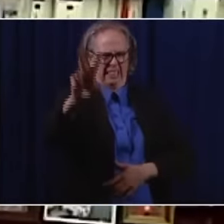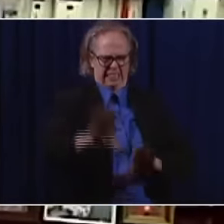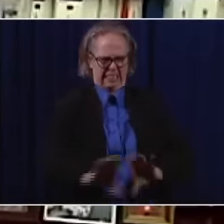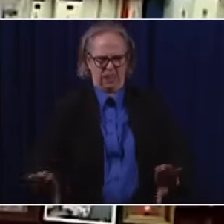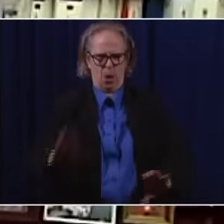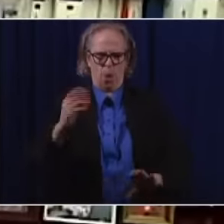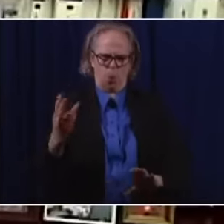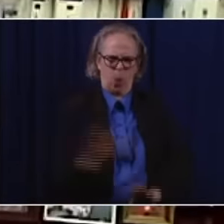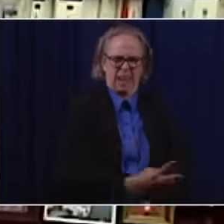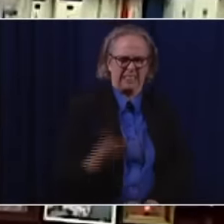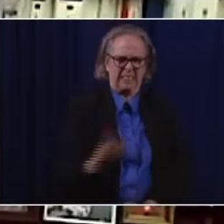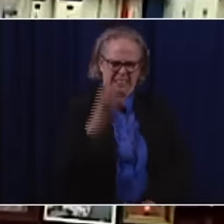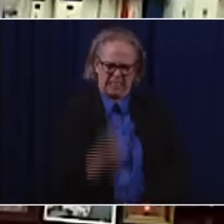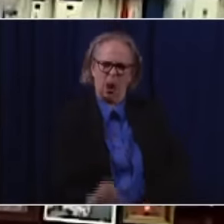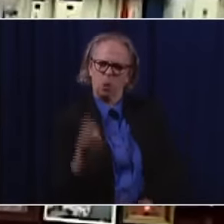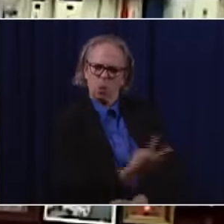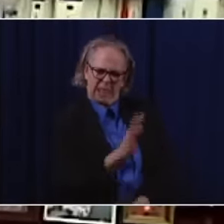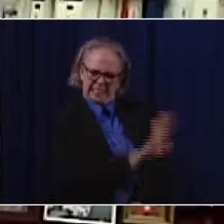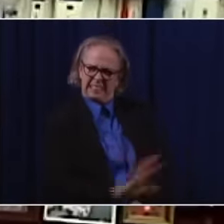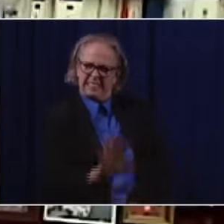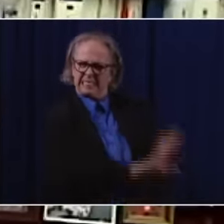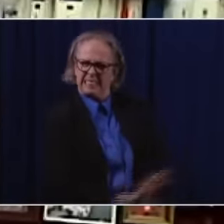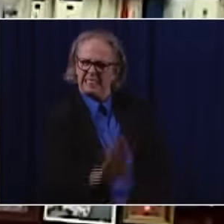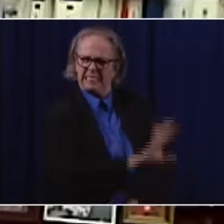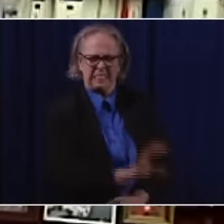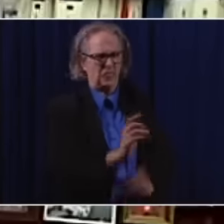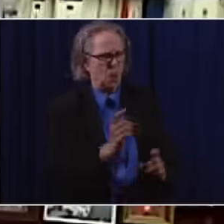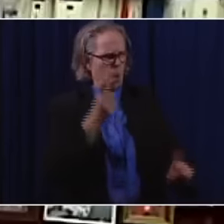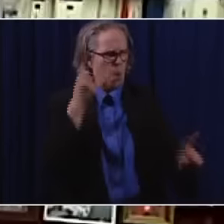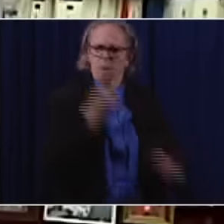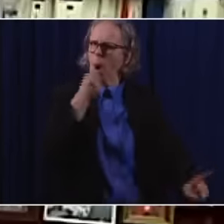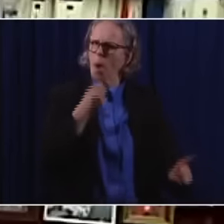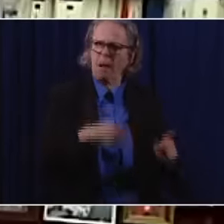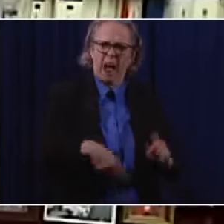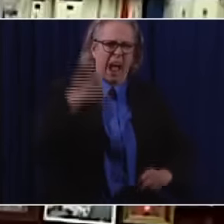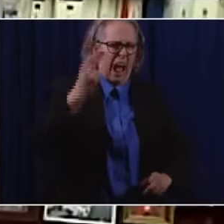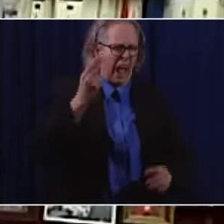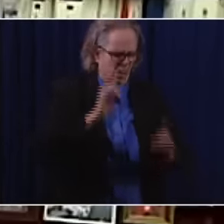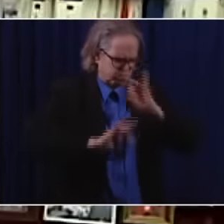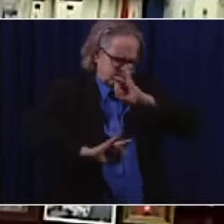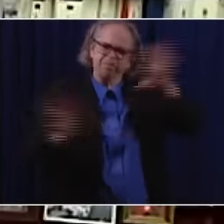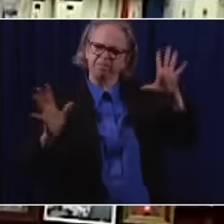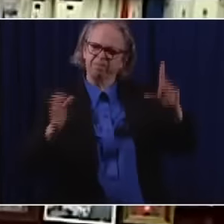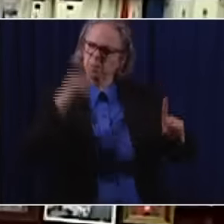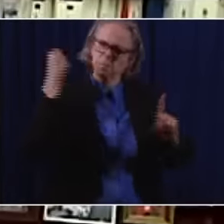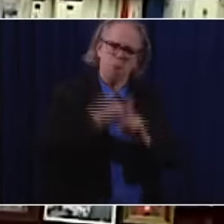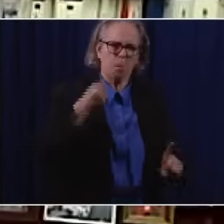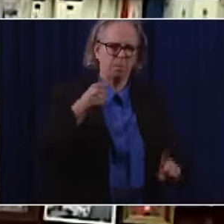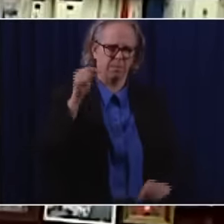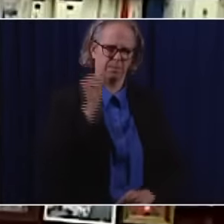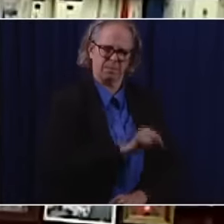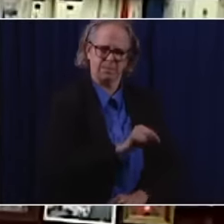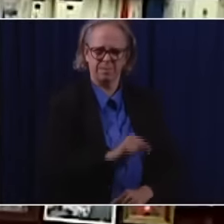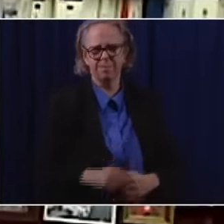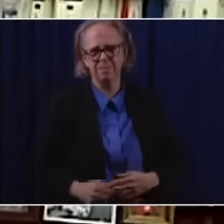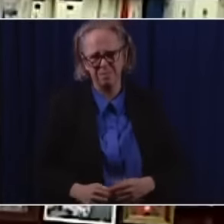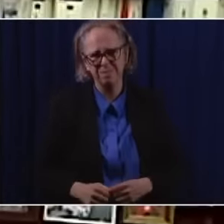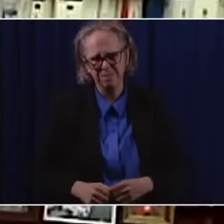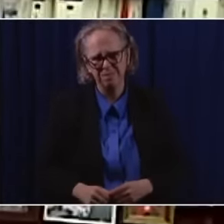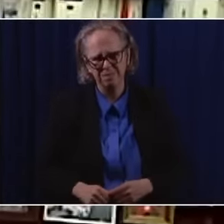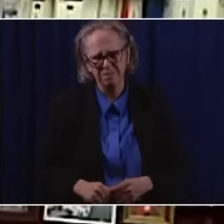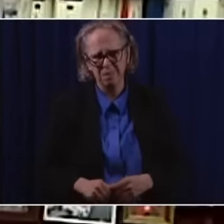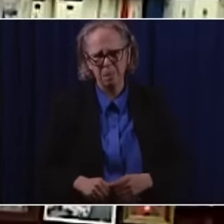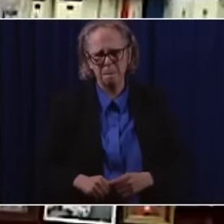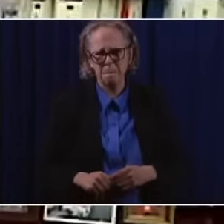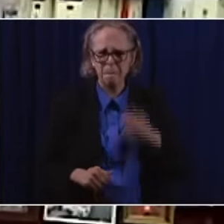state, is seeing, once again, the highest numbers that they've seen at any time during the pandemic. They barely got to 300 patients. I believe